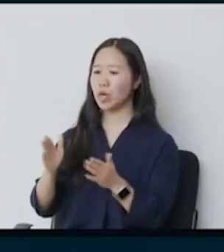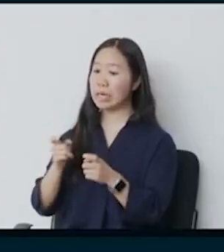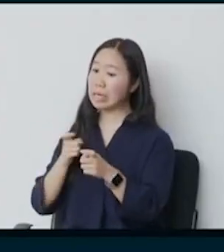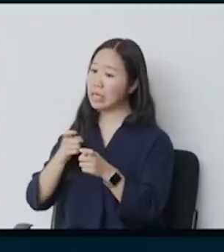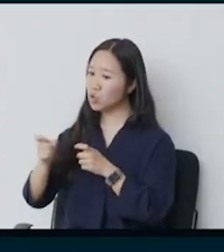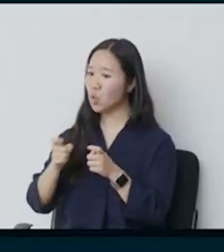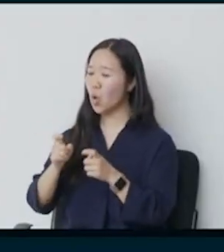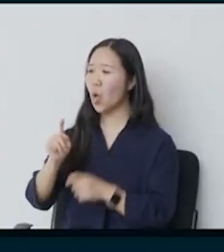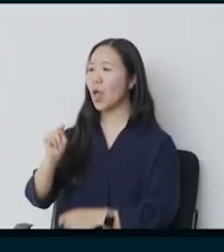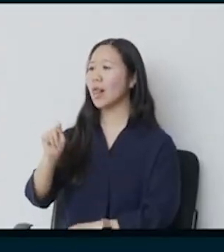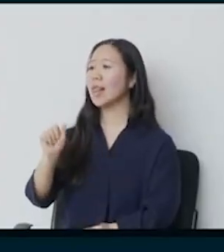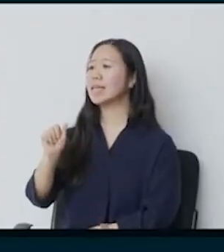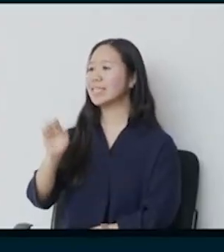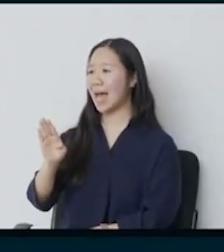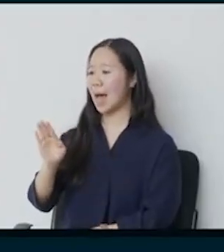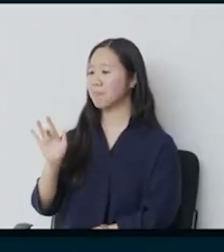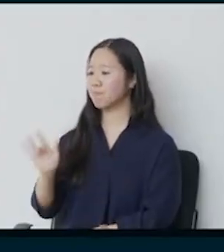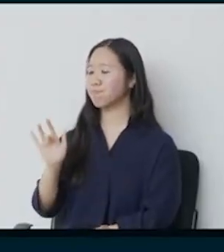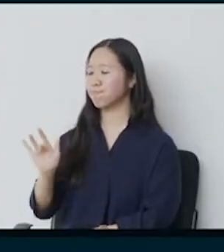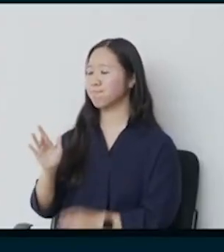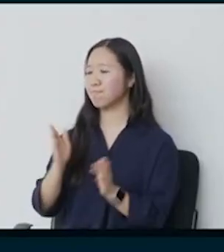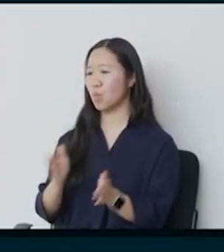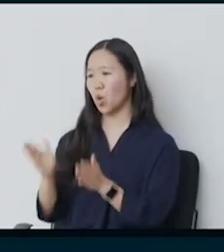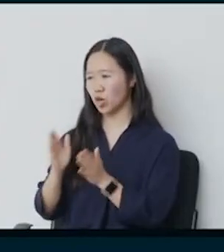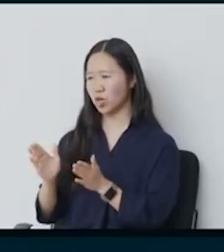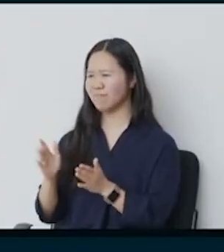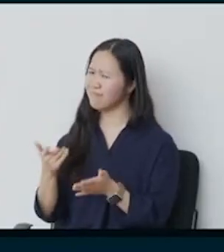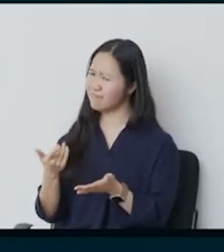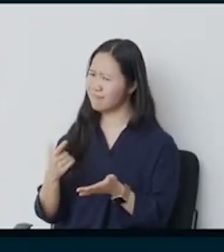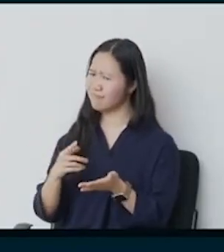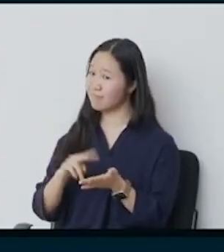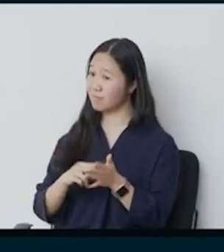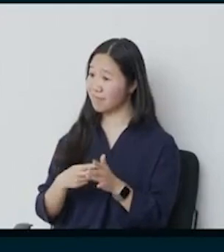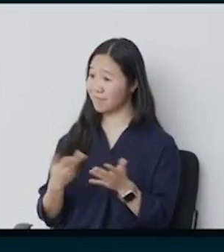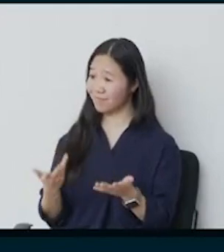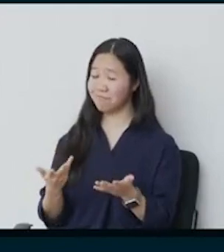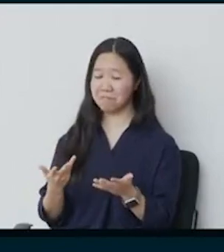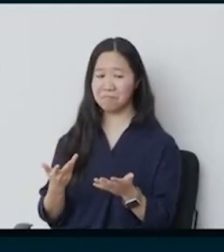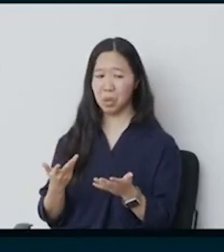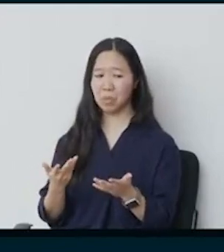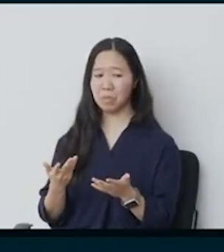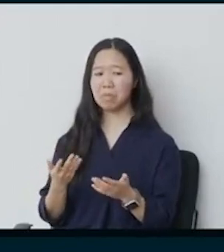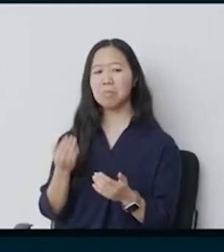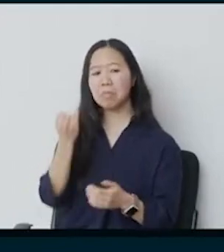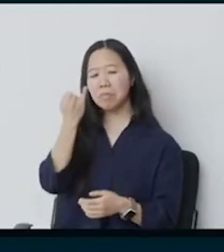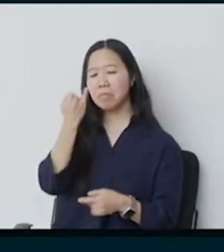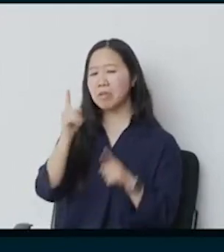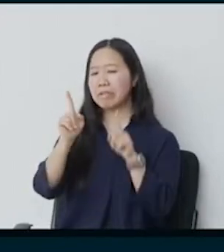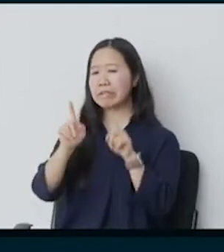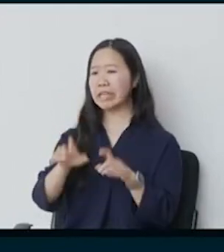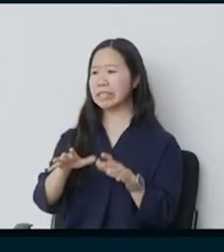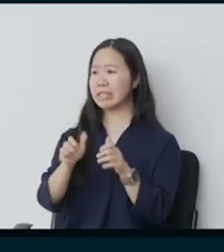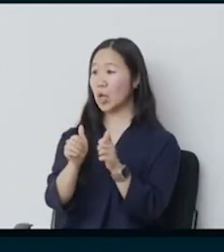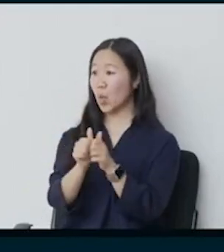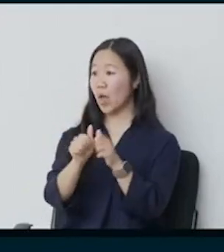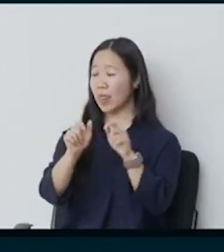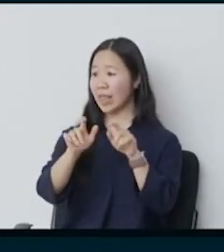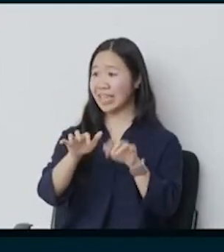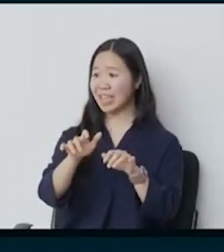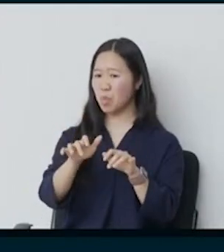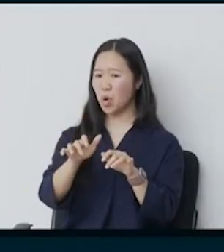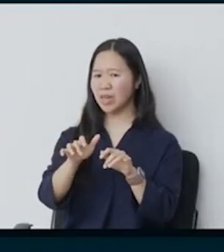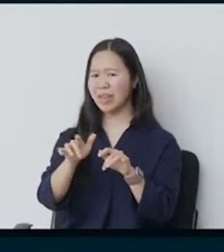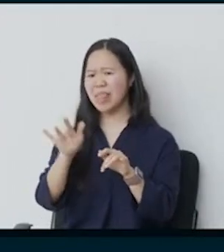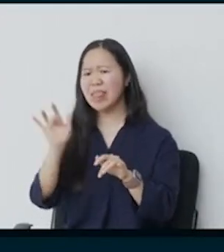Let the code order control the tab order. So what I mean by that is, if you're testing with the keyboard and all of a sudden the tab order starts going